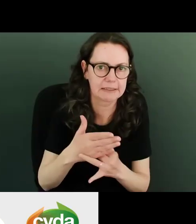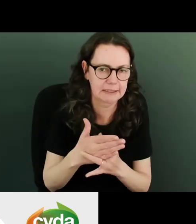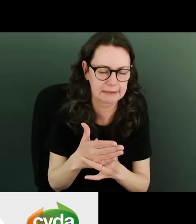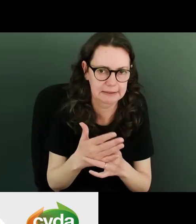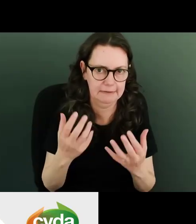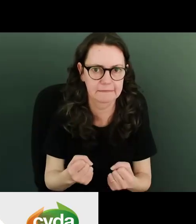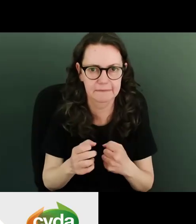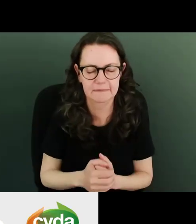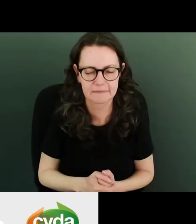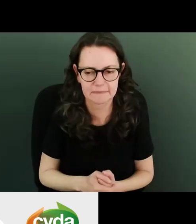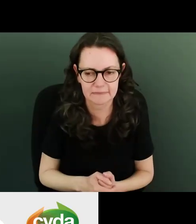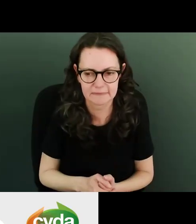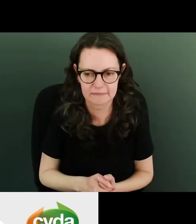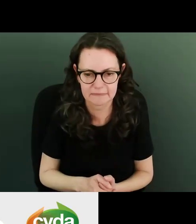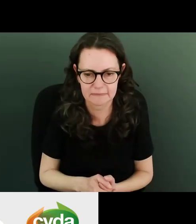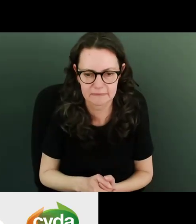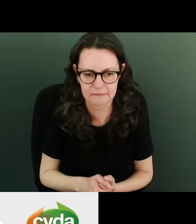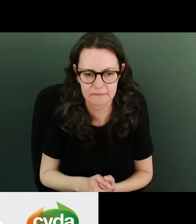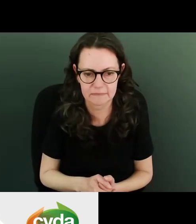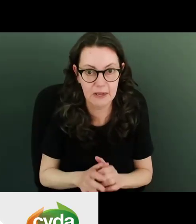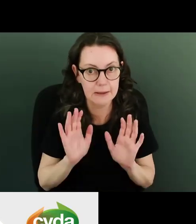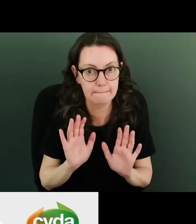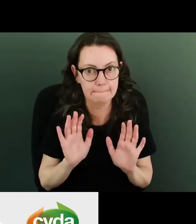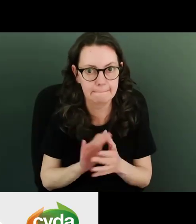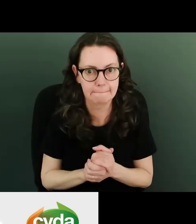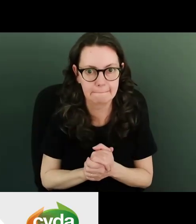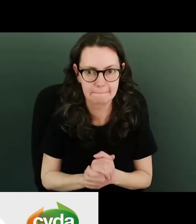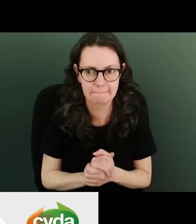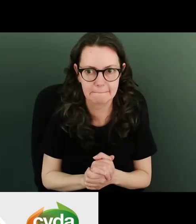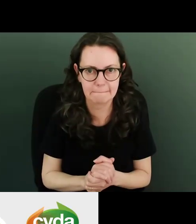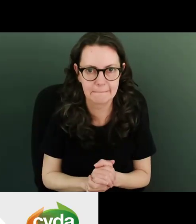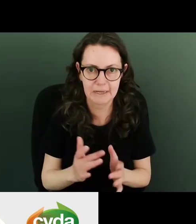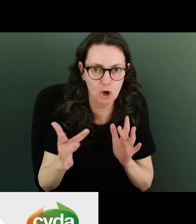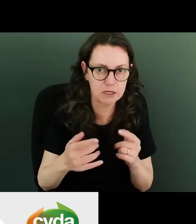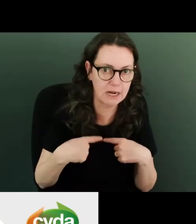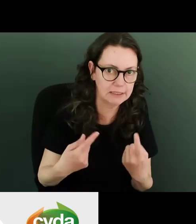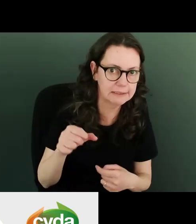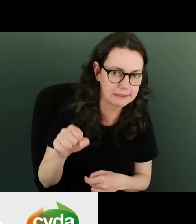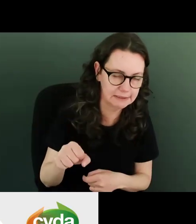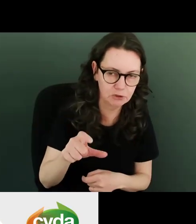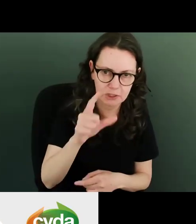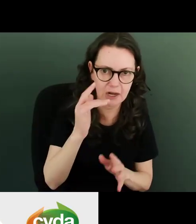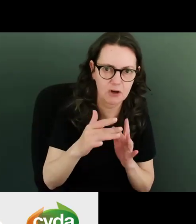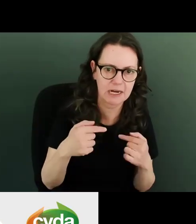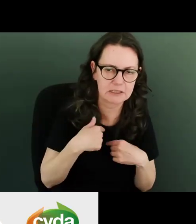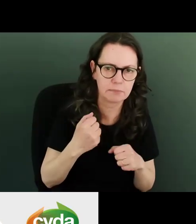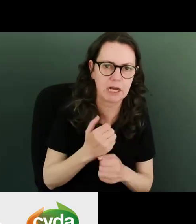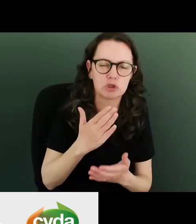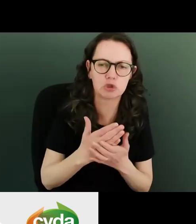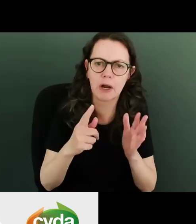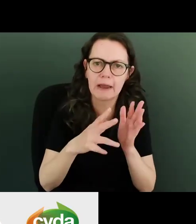accessible as possible. And yeah, I guess stay in contact. We do want to make sure our events are safe